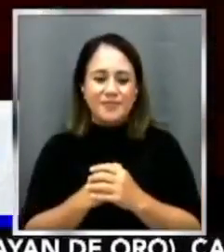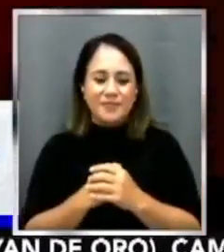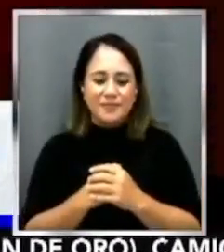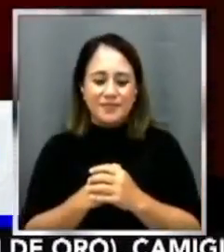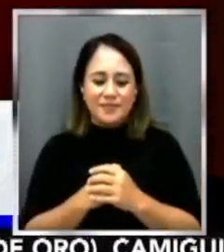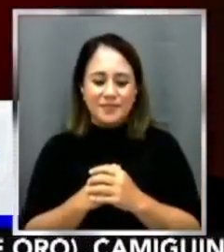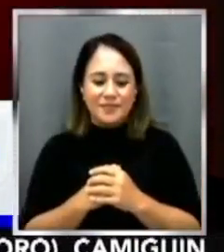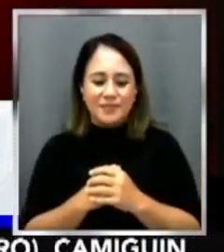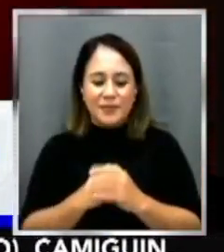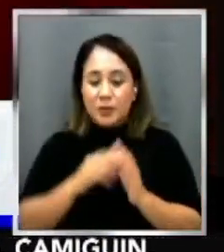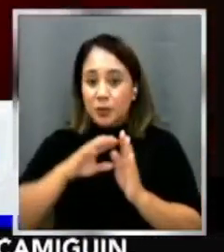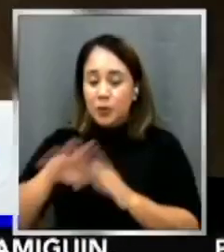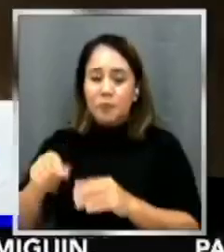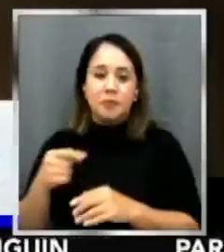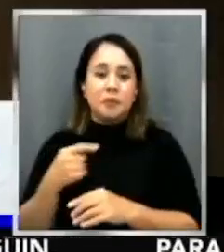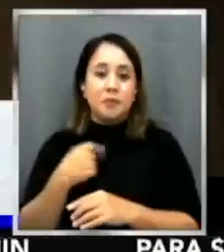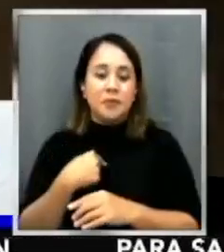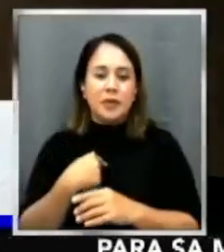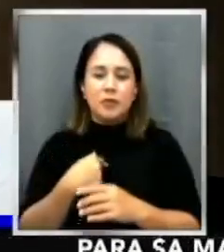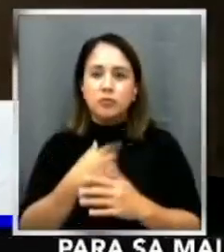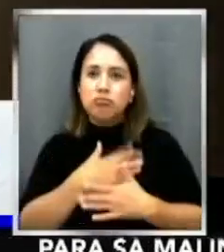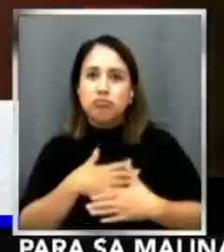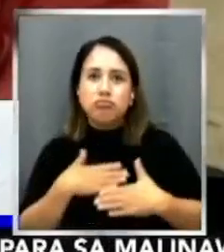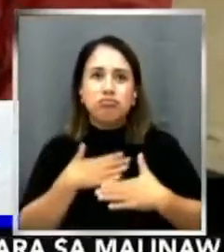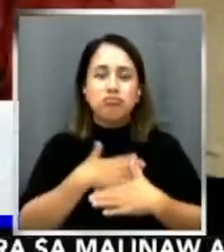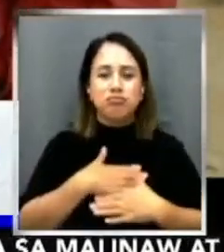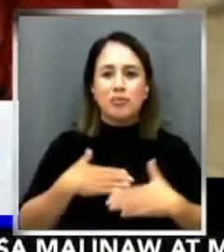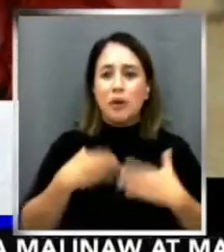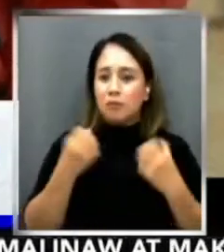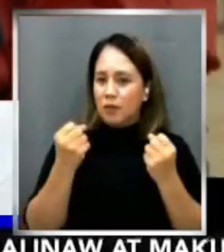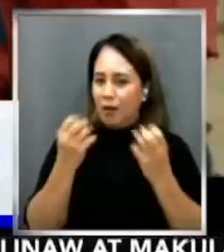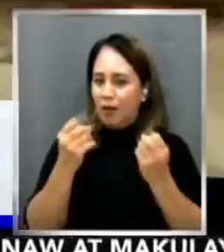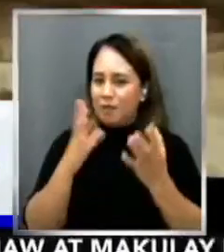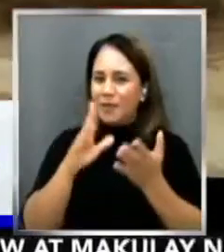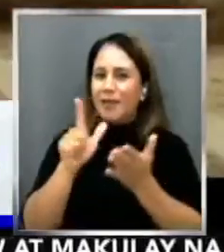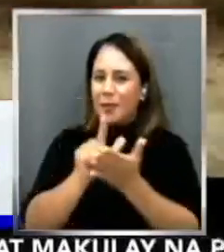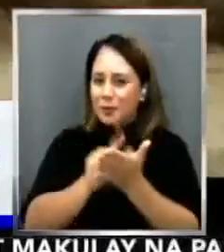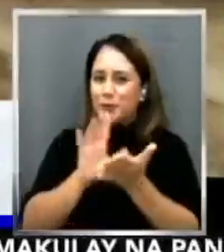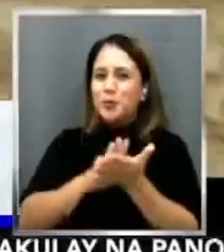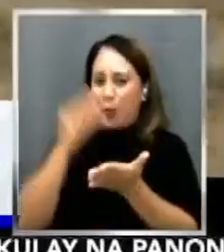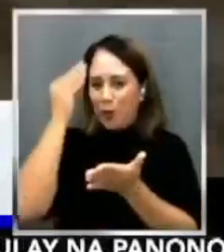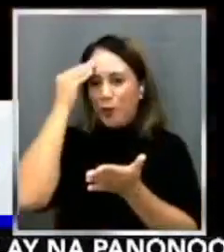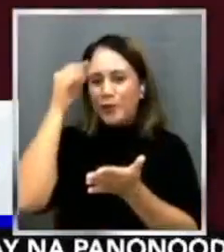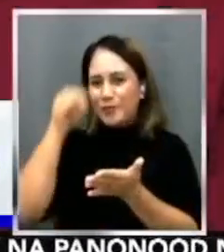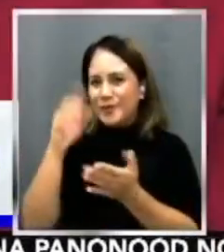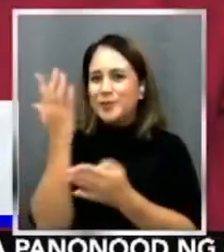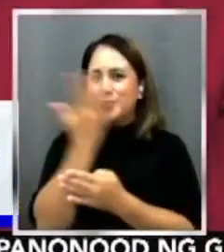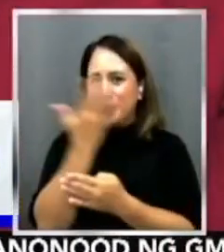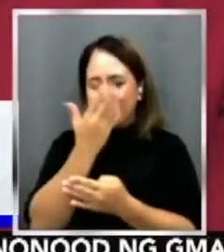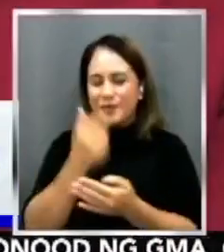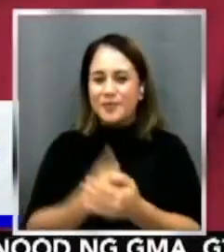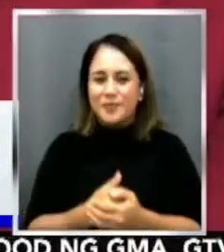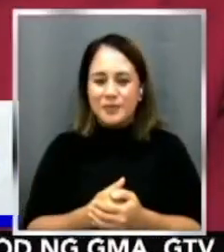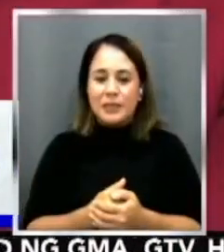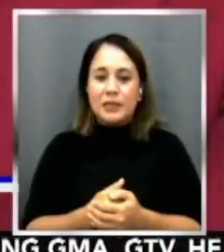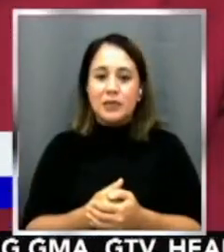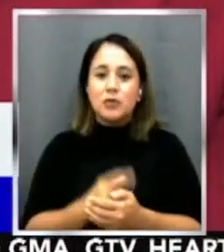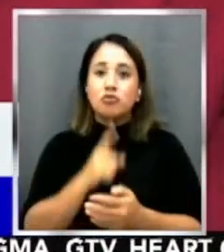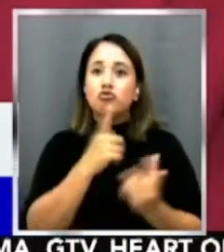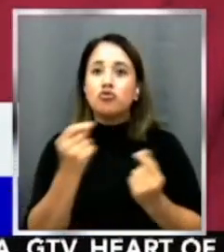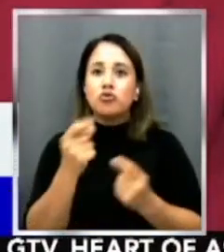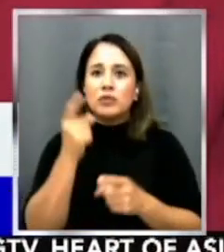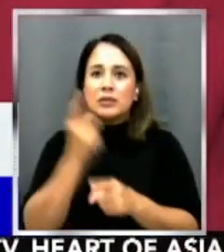Bukod sa pagiging entertaining, maraming leksyon daw ang mapupulot sa pelikula. Simply do the right thing,